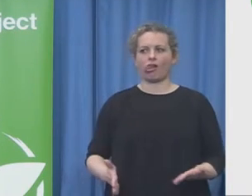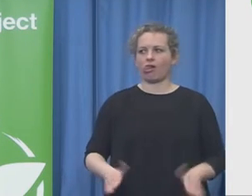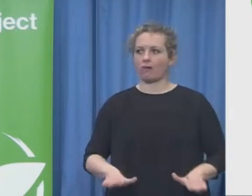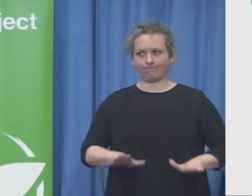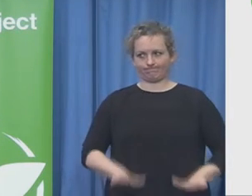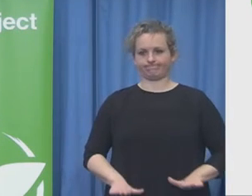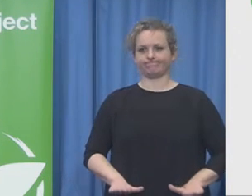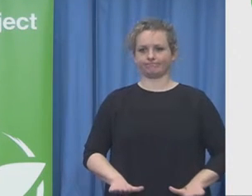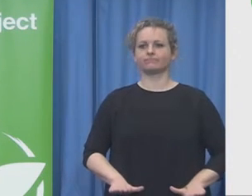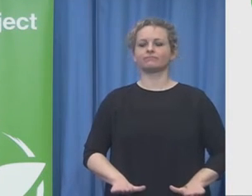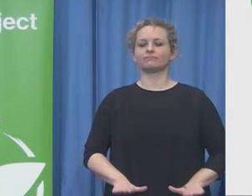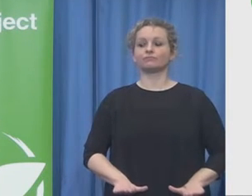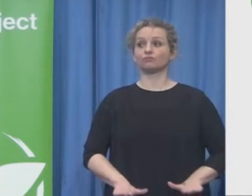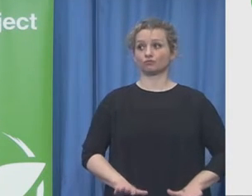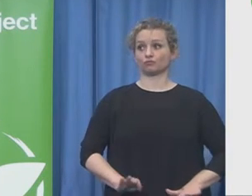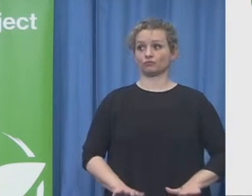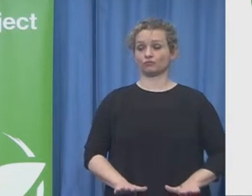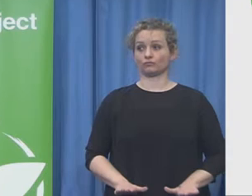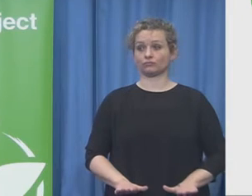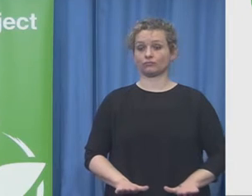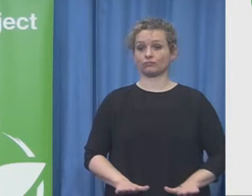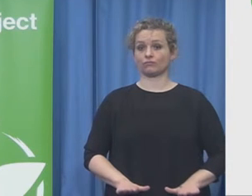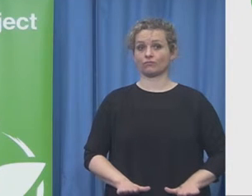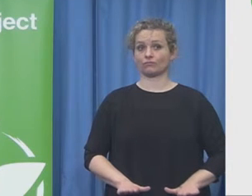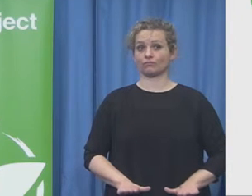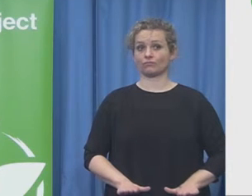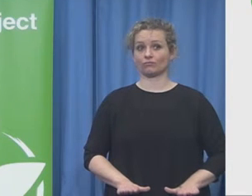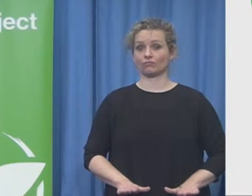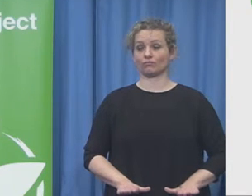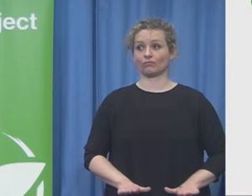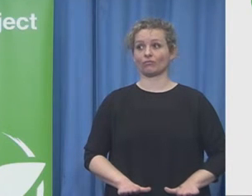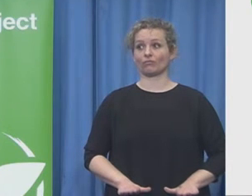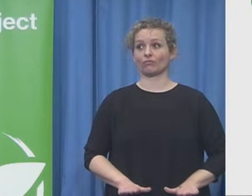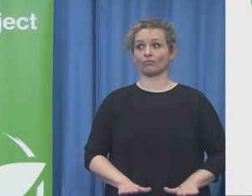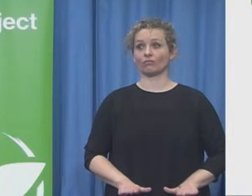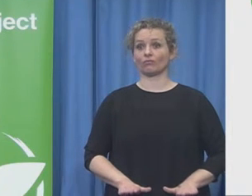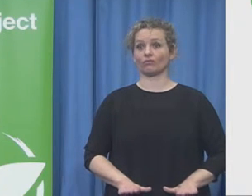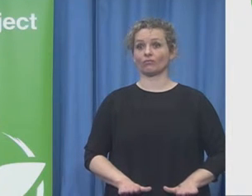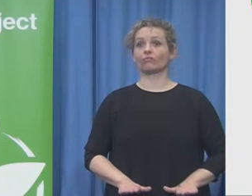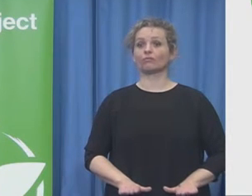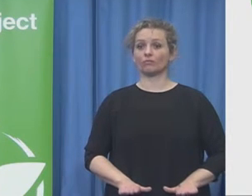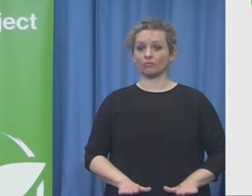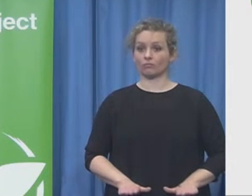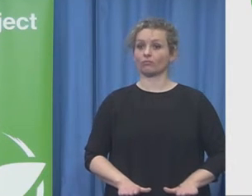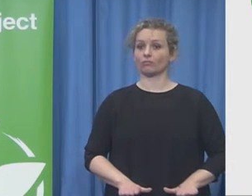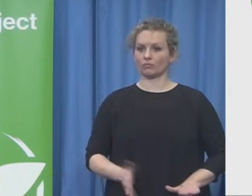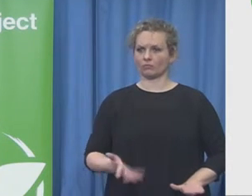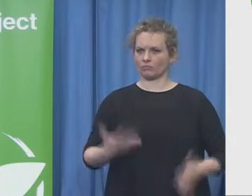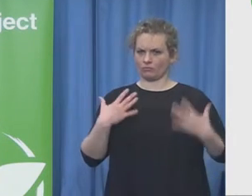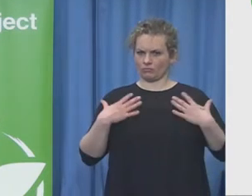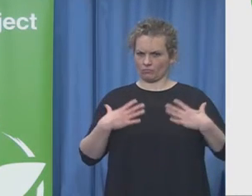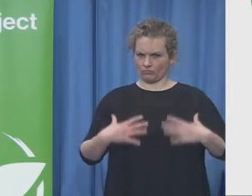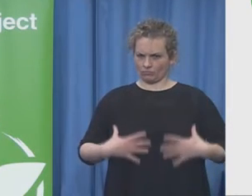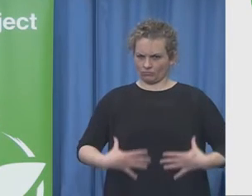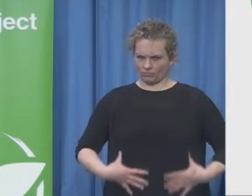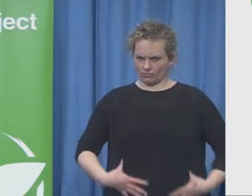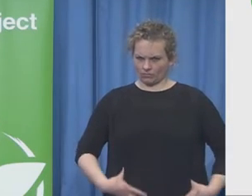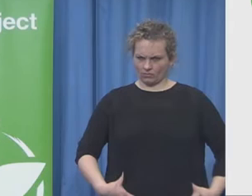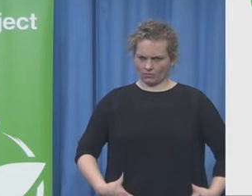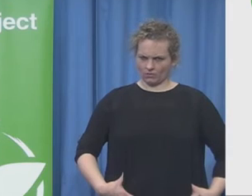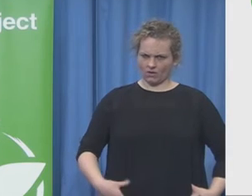you try in with the body you have. If not possible, you lean back. But if it's possible for you to sit